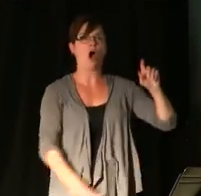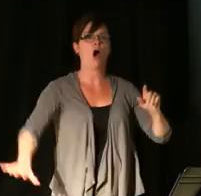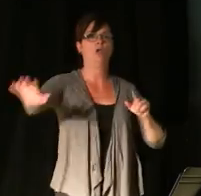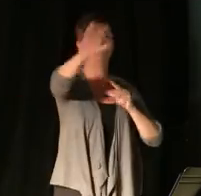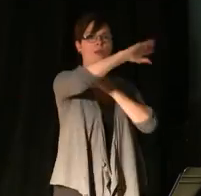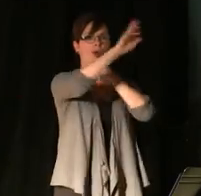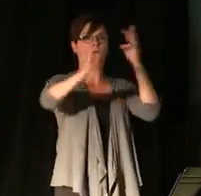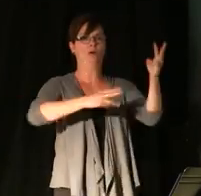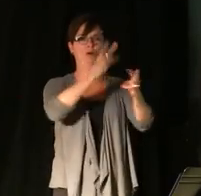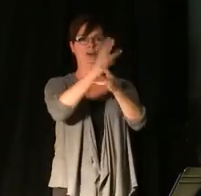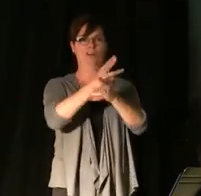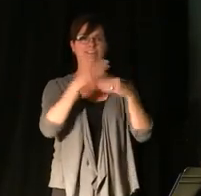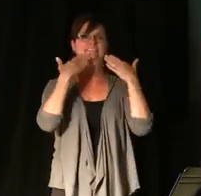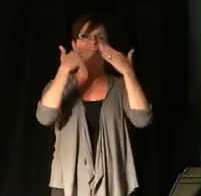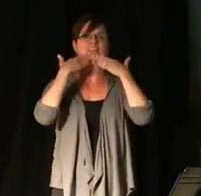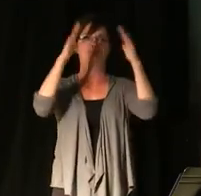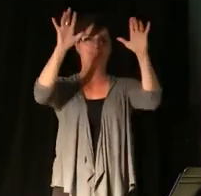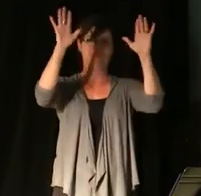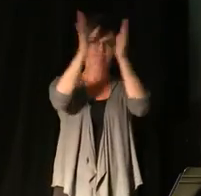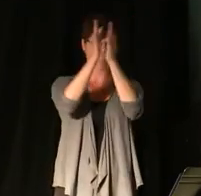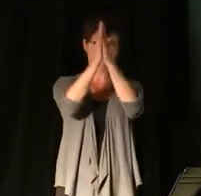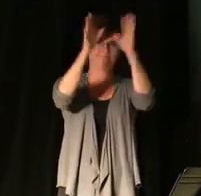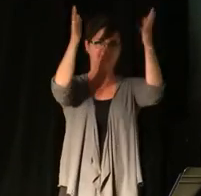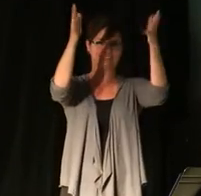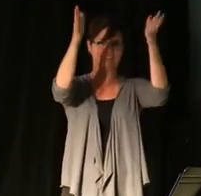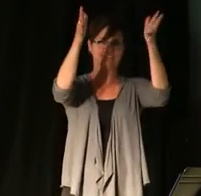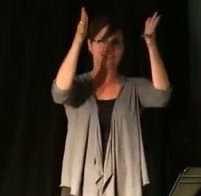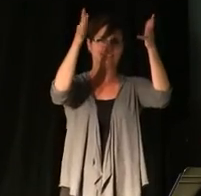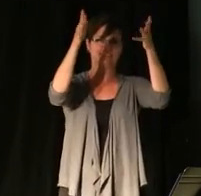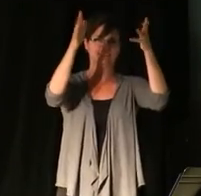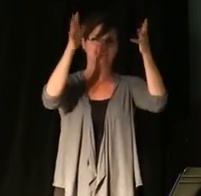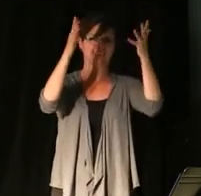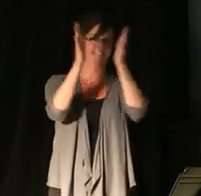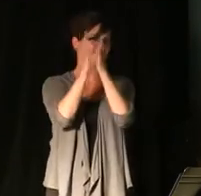tell your friends and family about it.